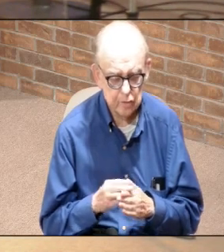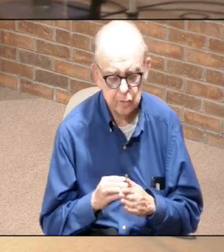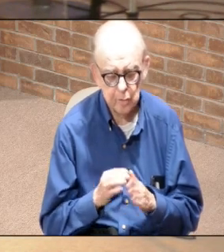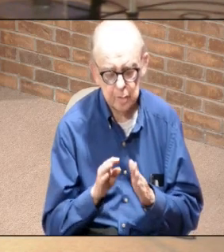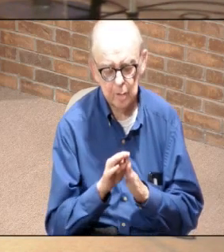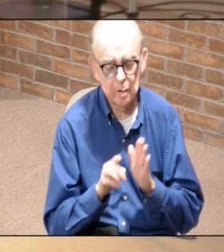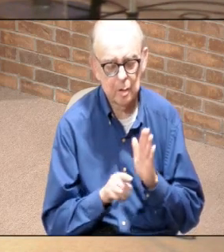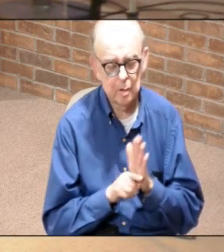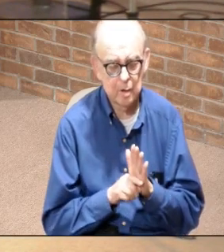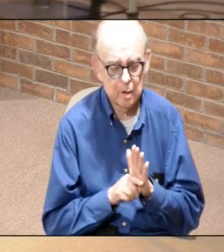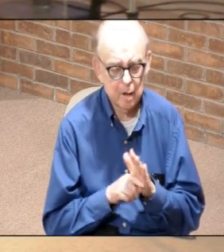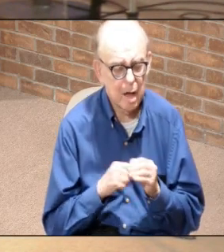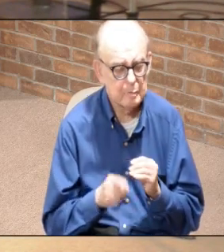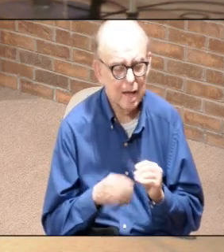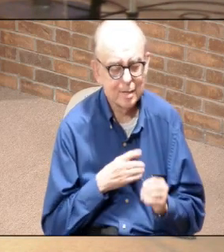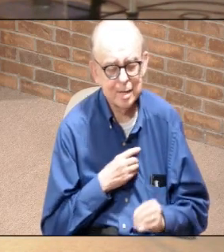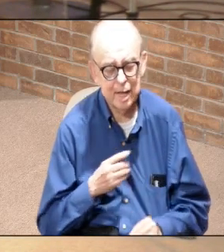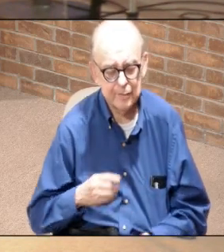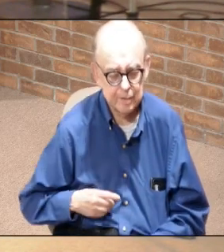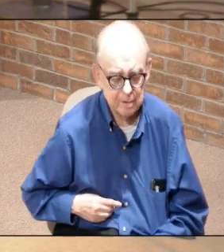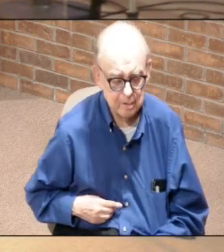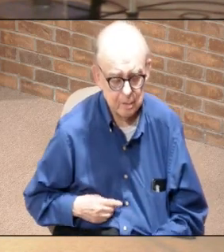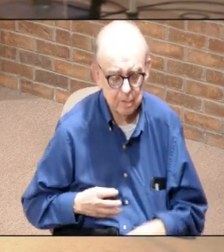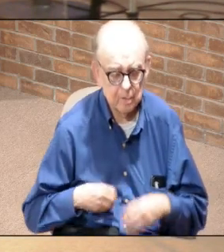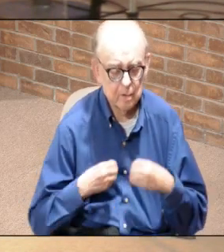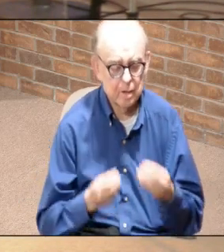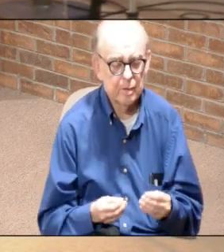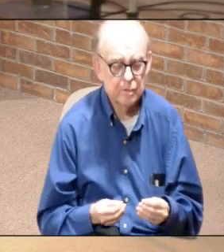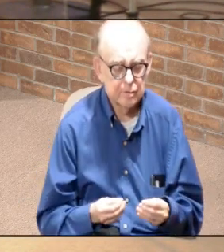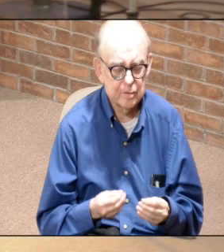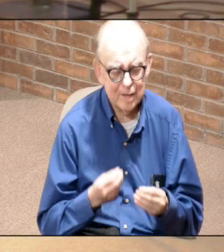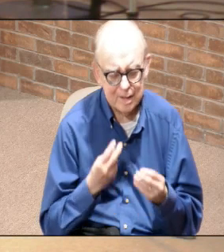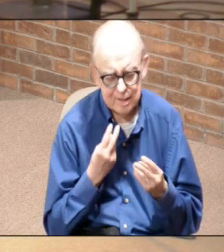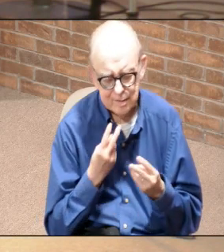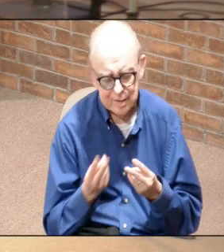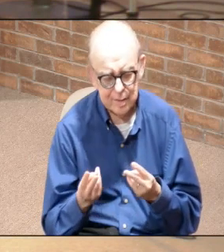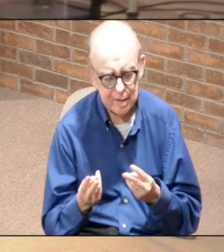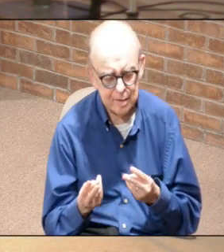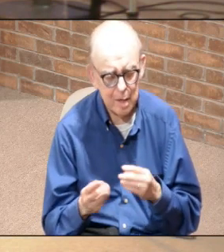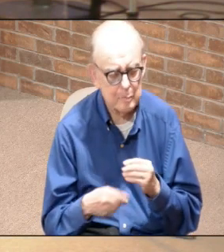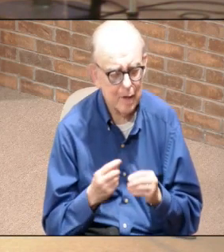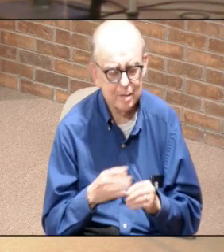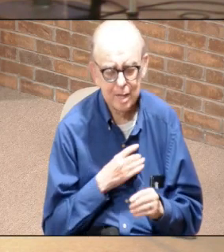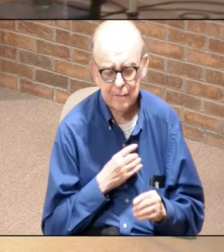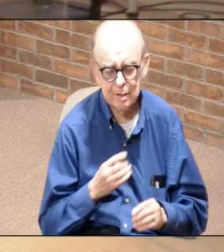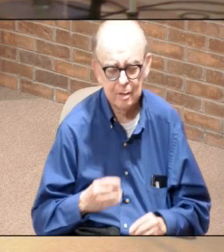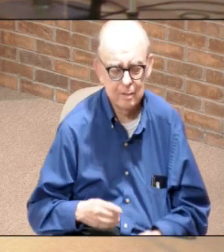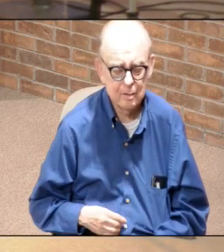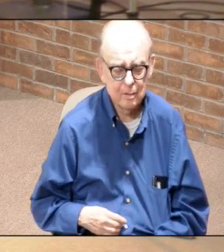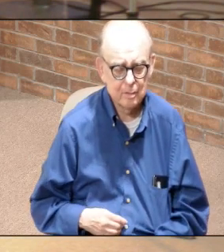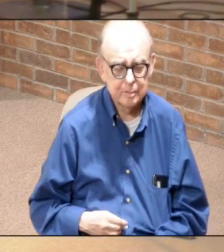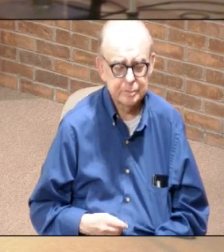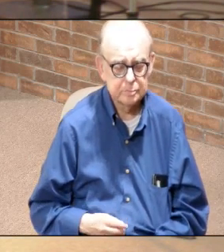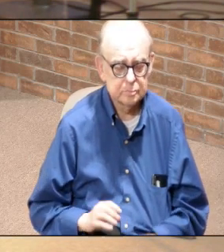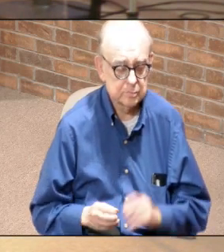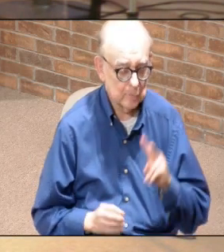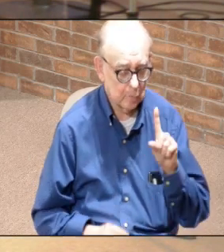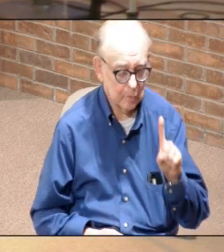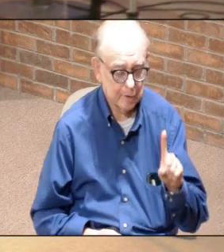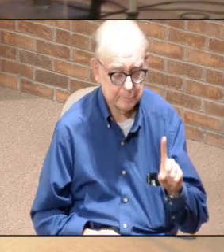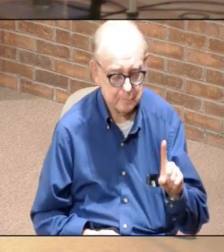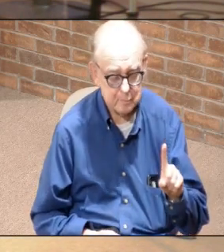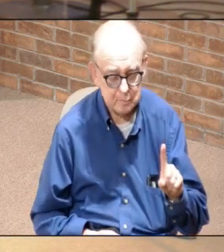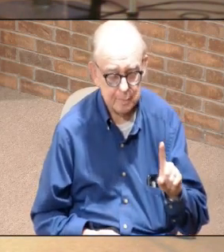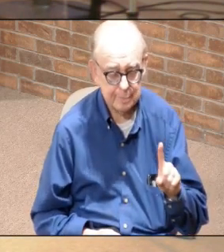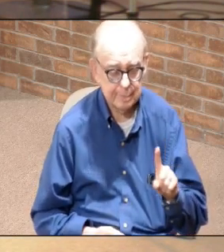background of who David was, giving us some insight as to who he is. Number one,